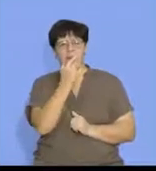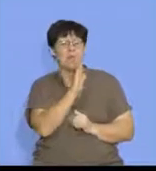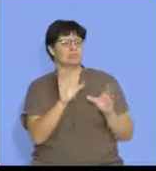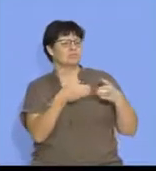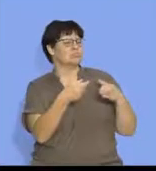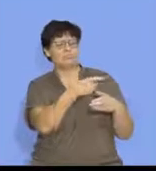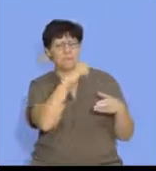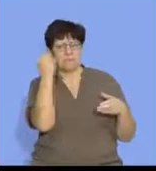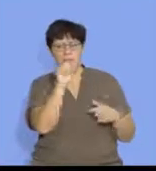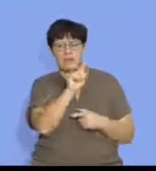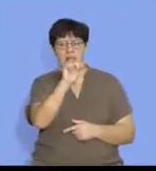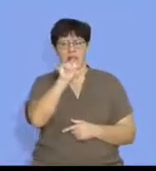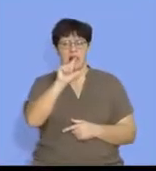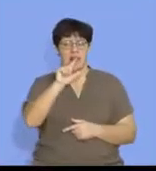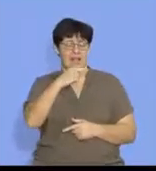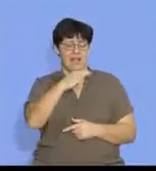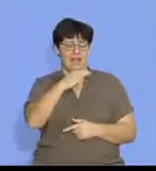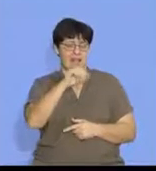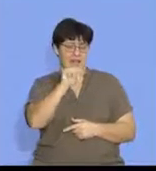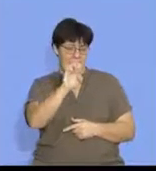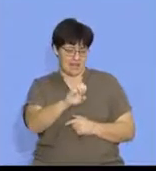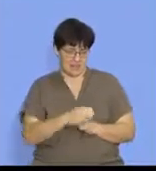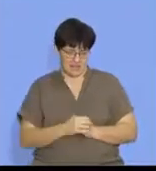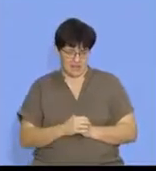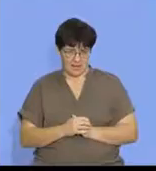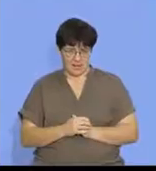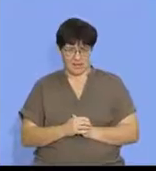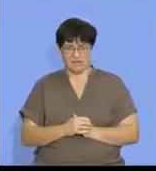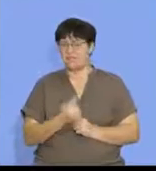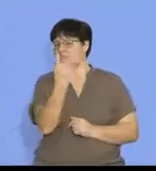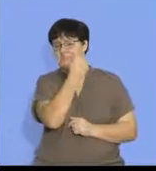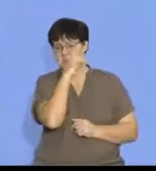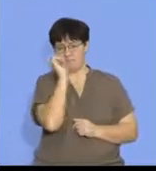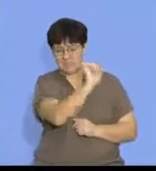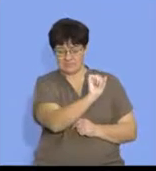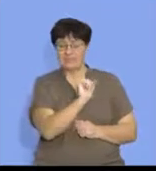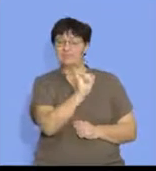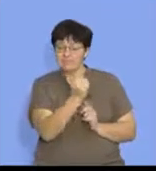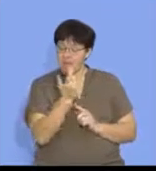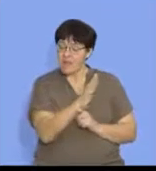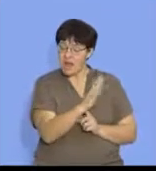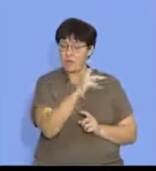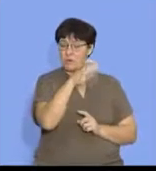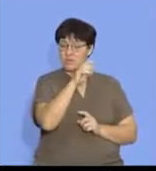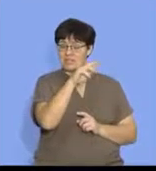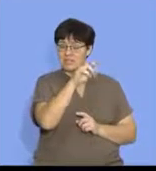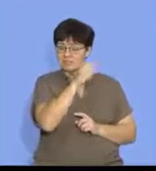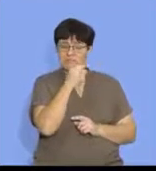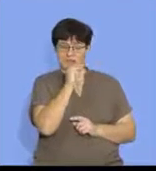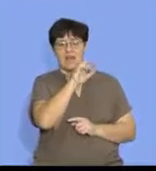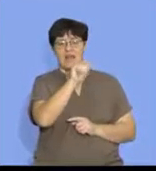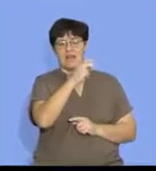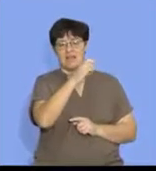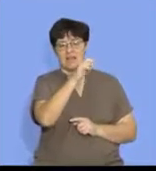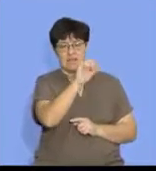algae. So that's the single name that we use for them. We say that the plant protists, they are algae. And the examples